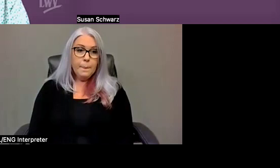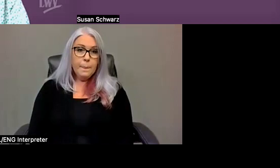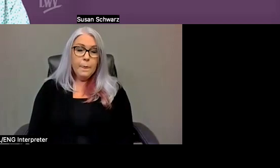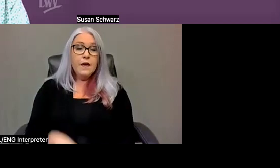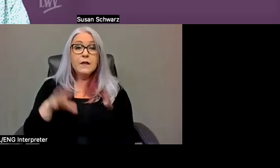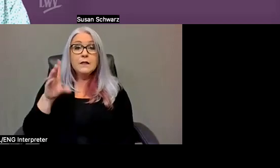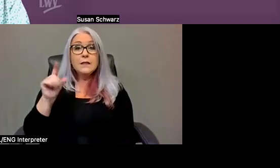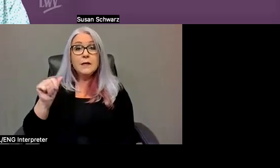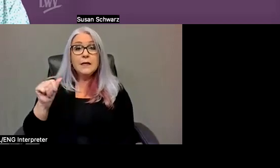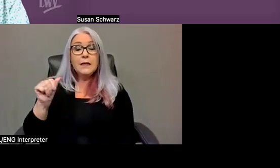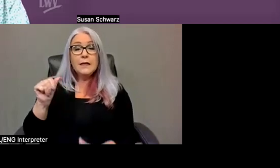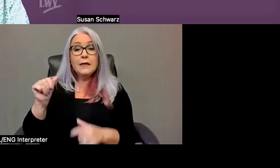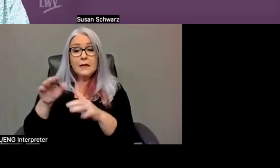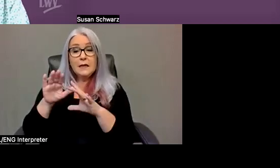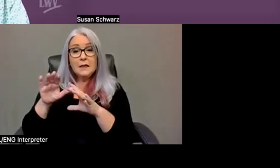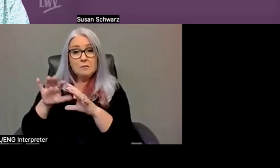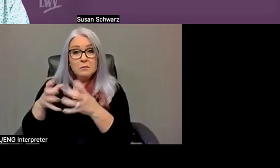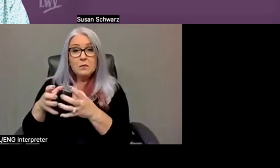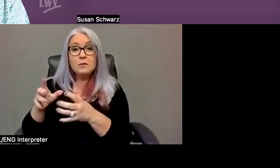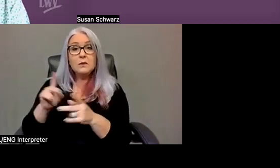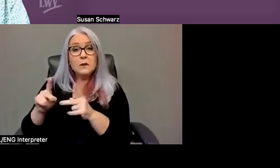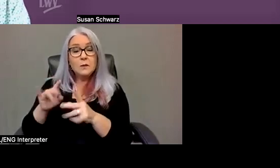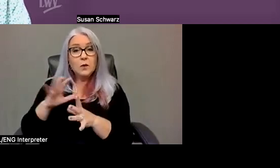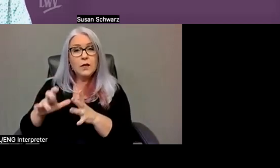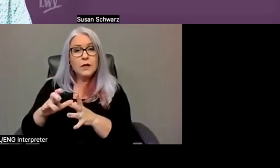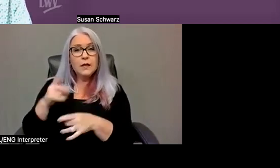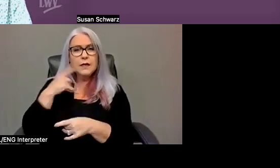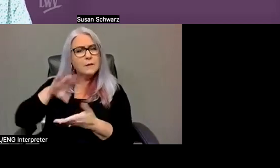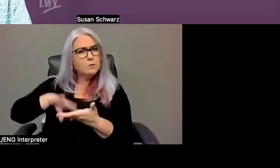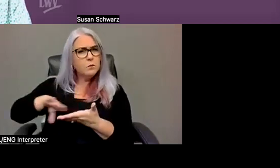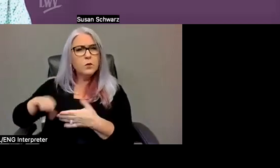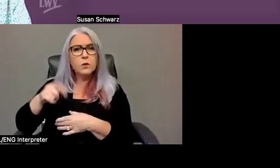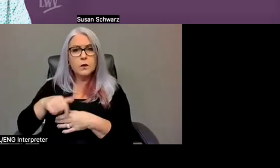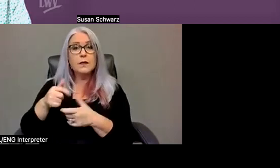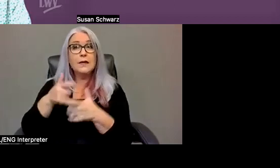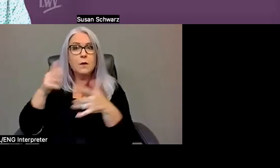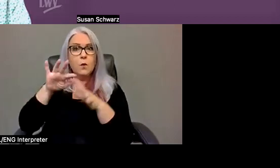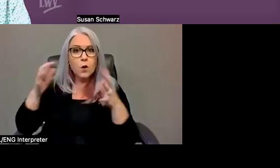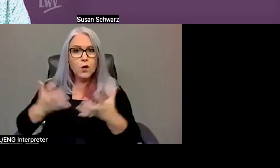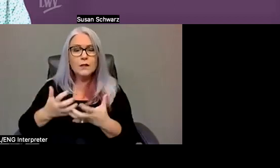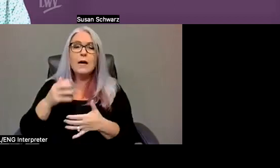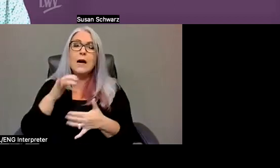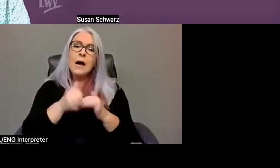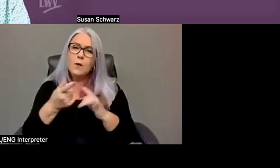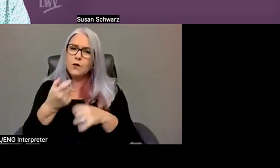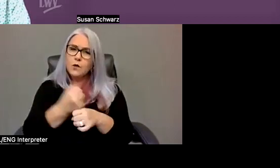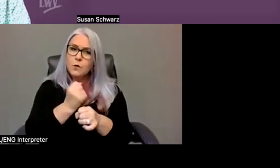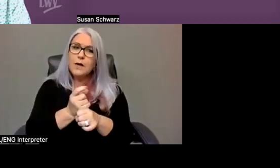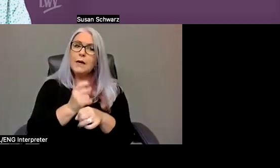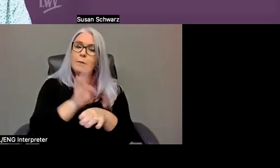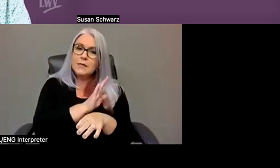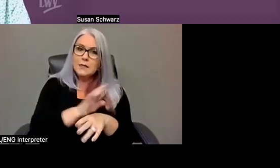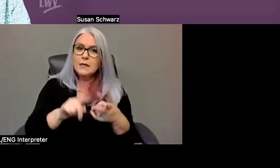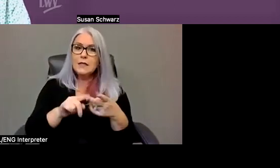world. What would you do as mayor to advocate for making municipal services, workplaces, and businesses